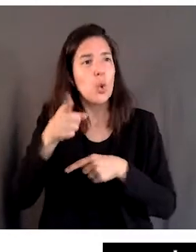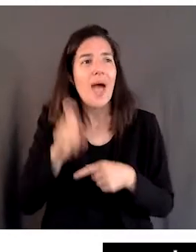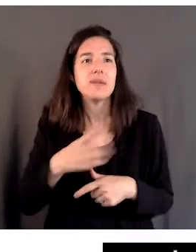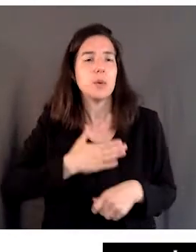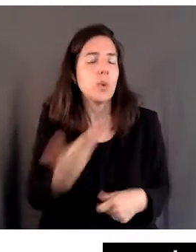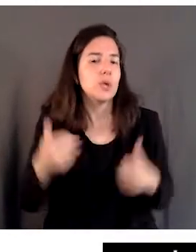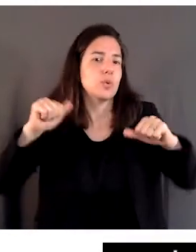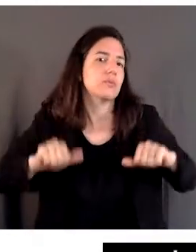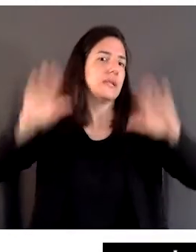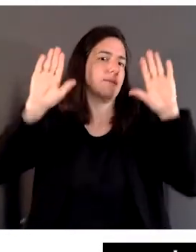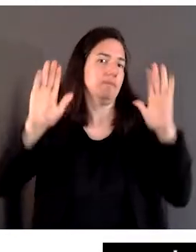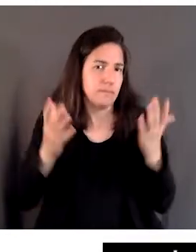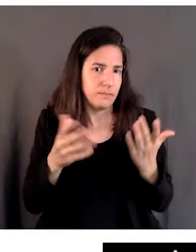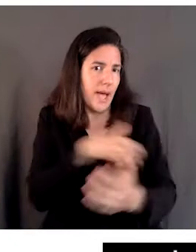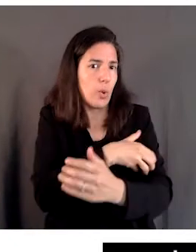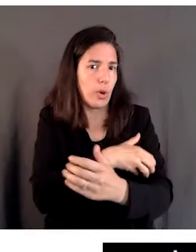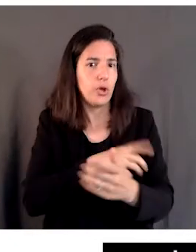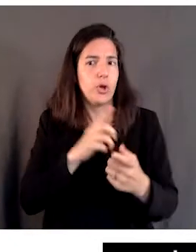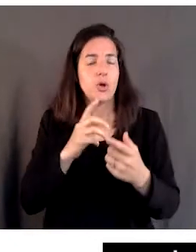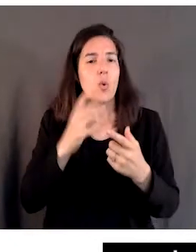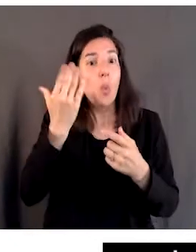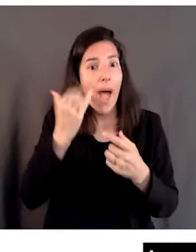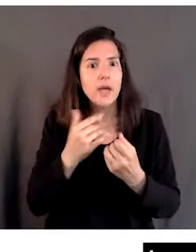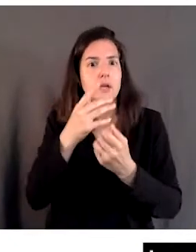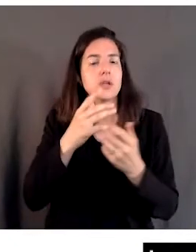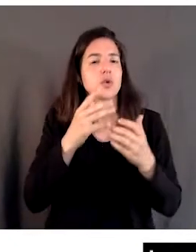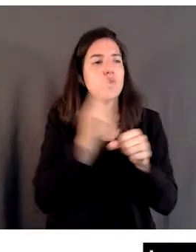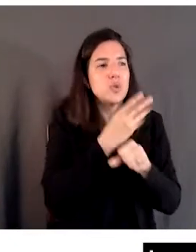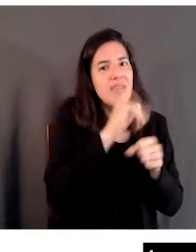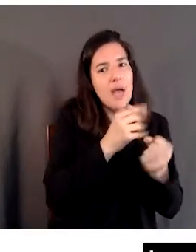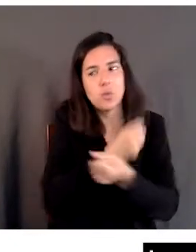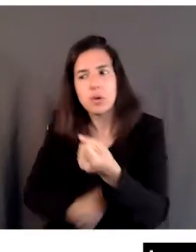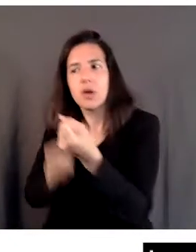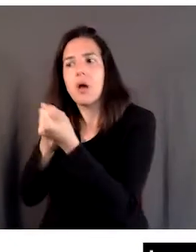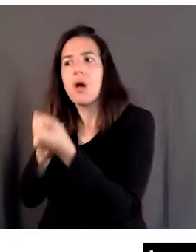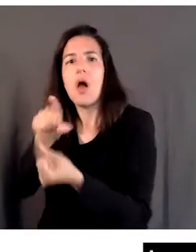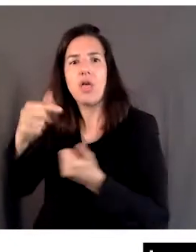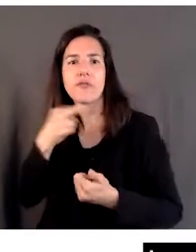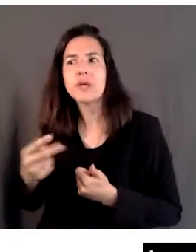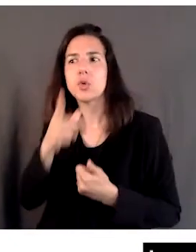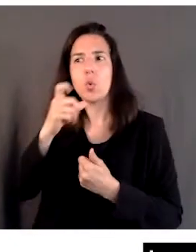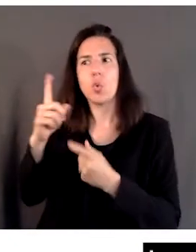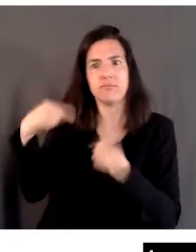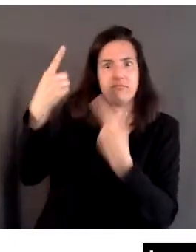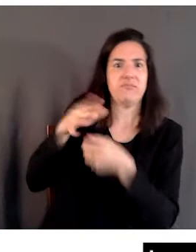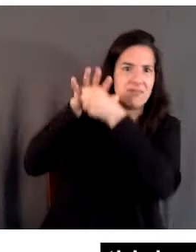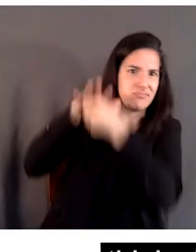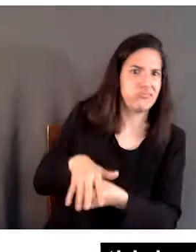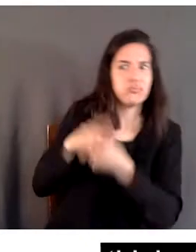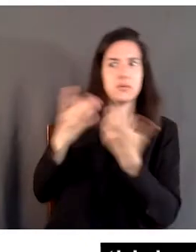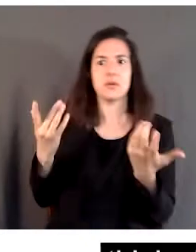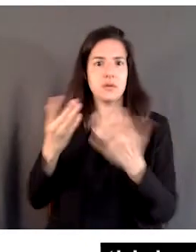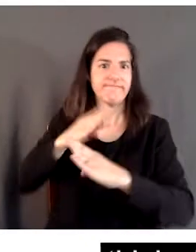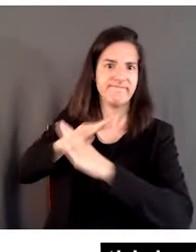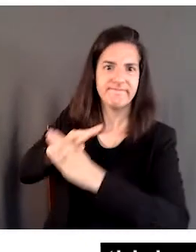who may have been voiceless or marginalized for a long period of time. And so when I think